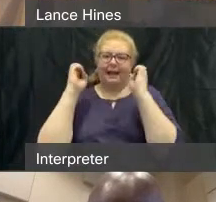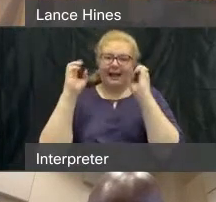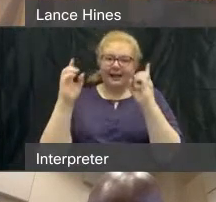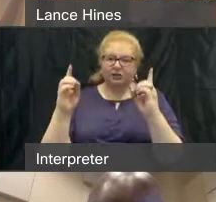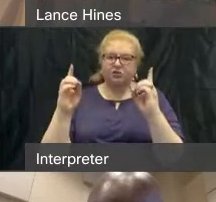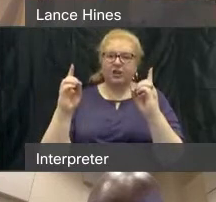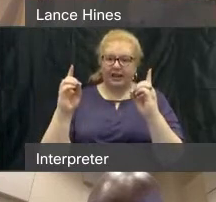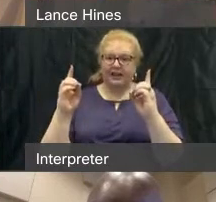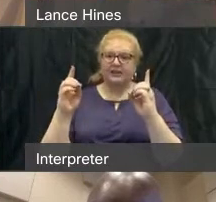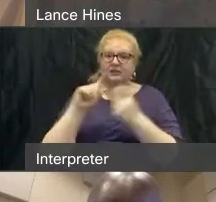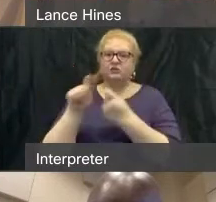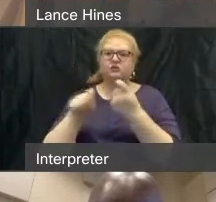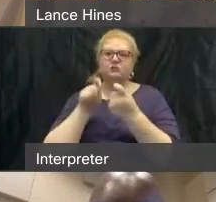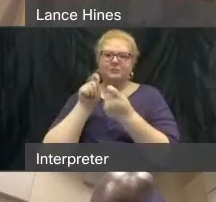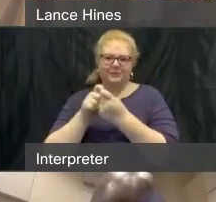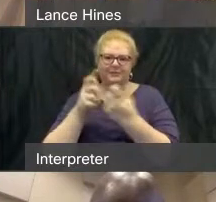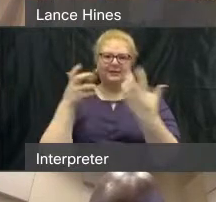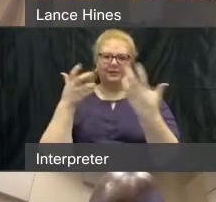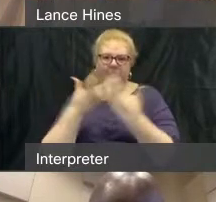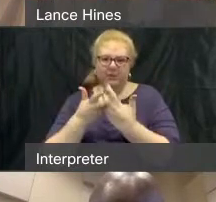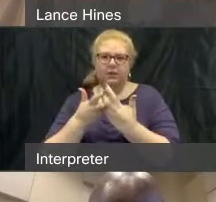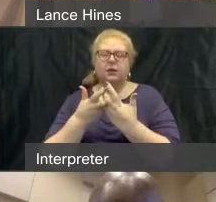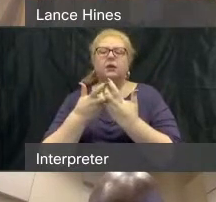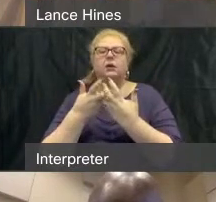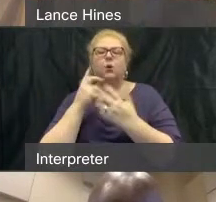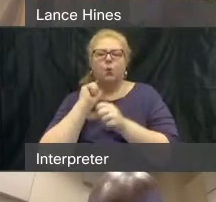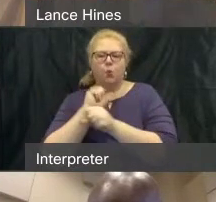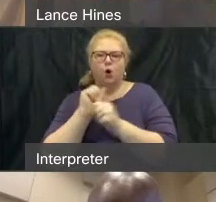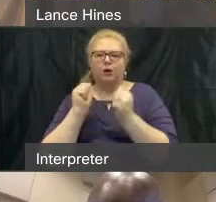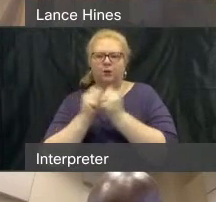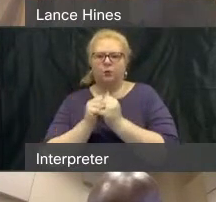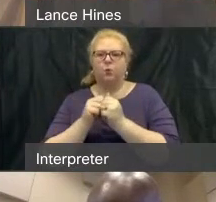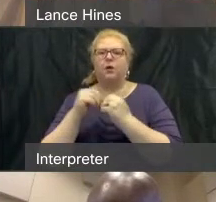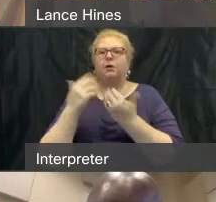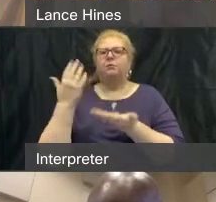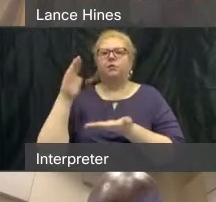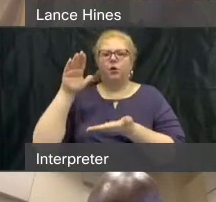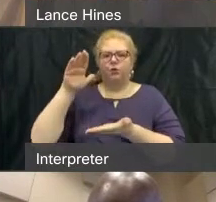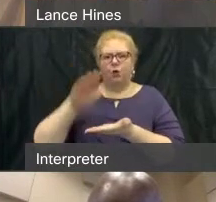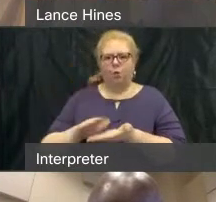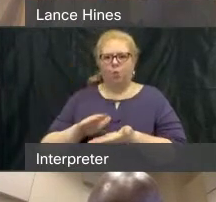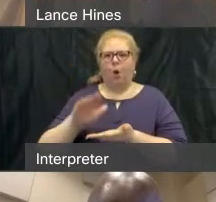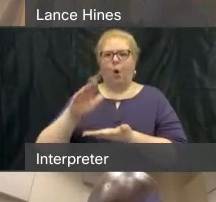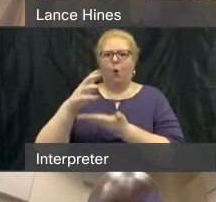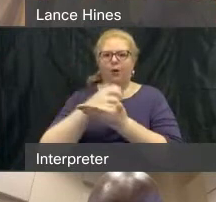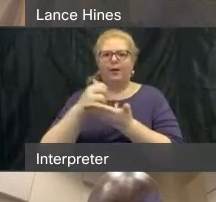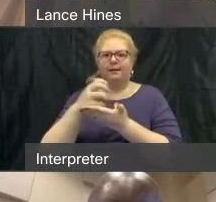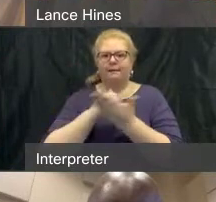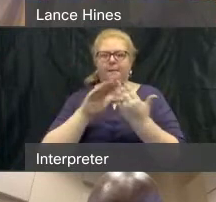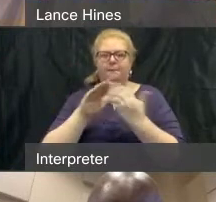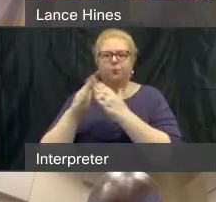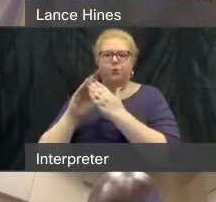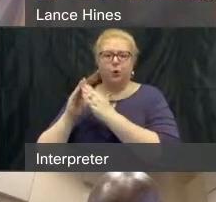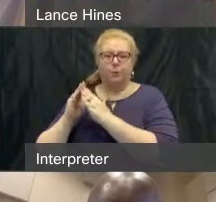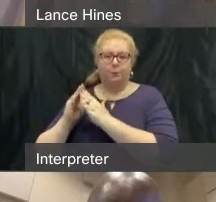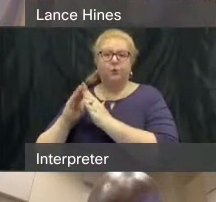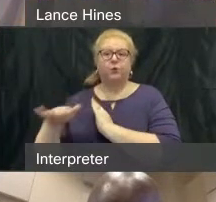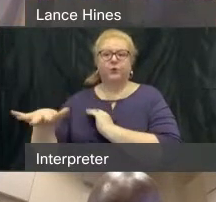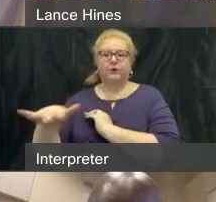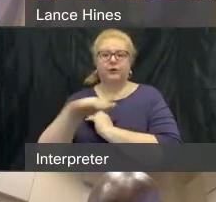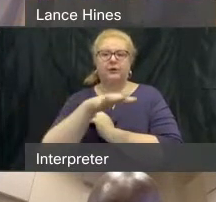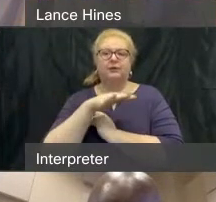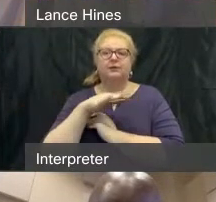especially for low-income communities. And so over the years, the